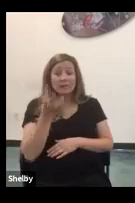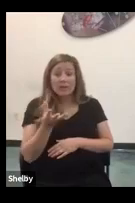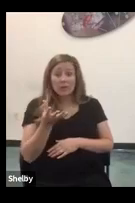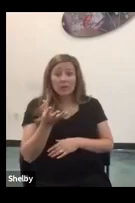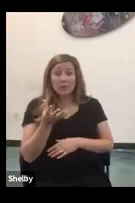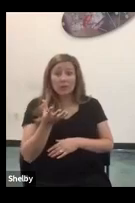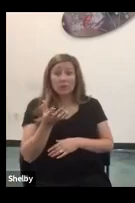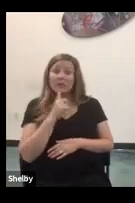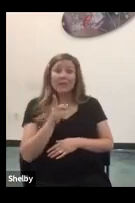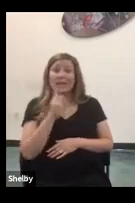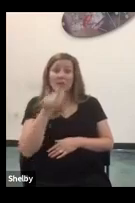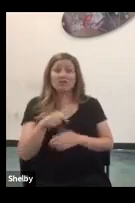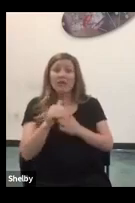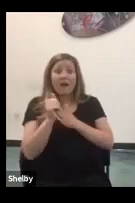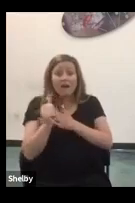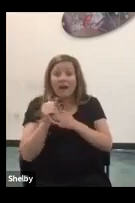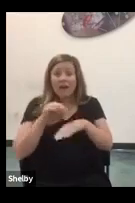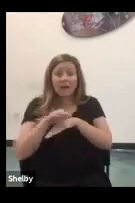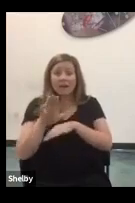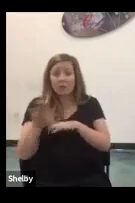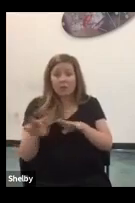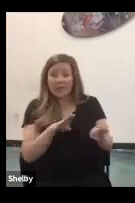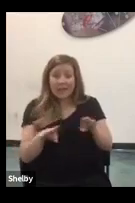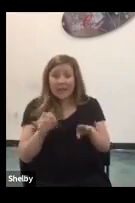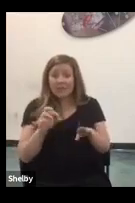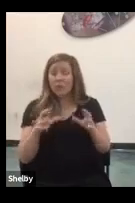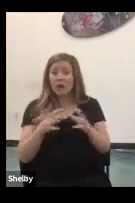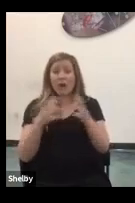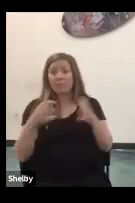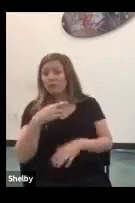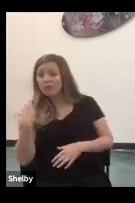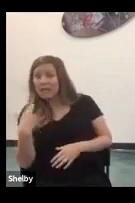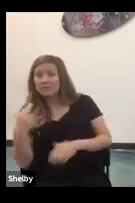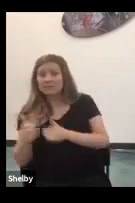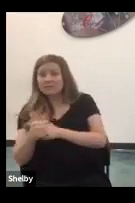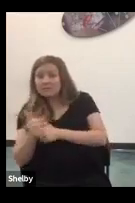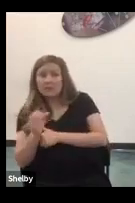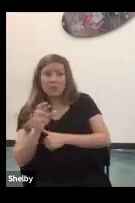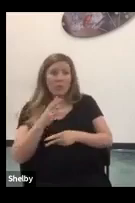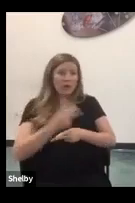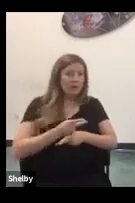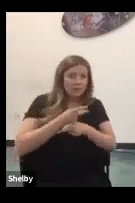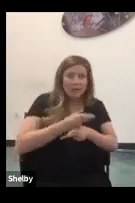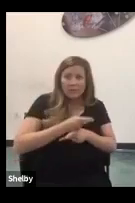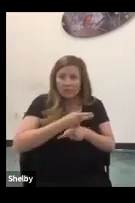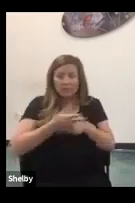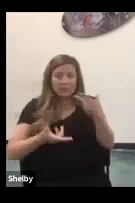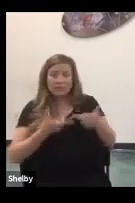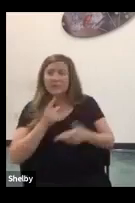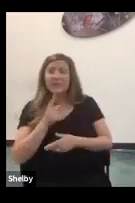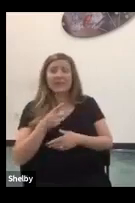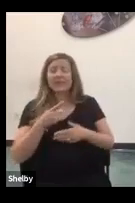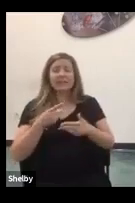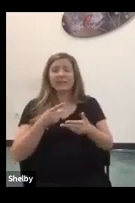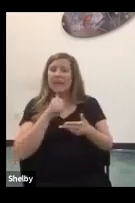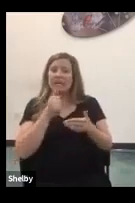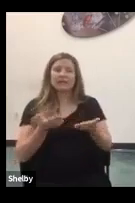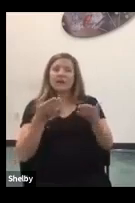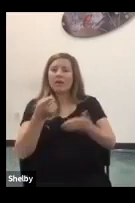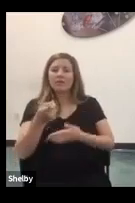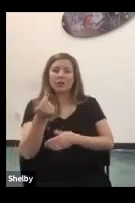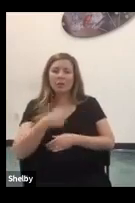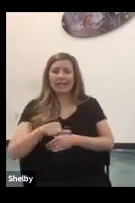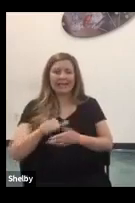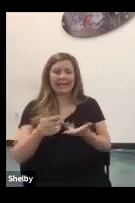not guide your behaviors or how much risk you're taking or how cautious you're being. It really doesn't offer you any